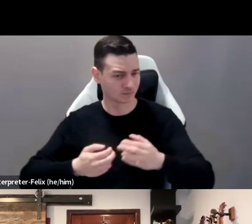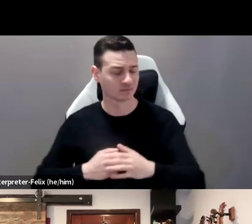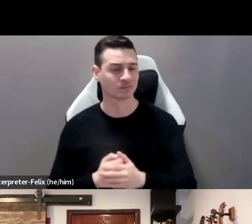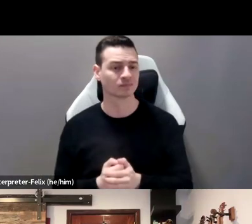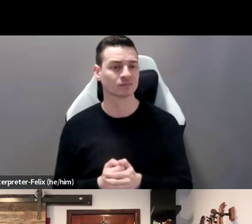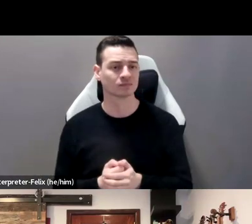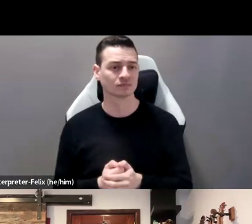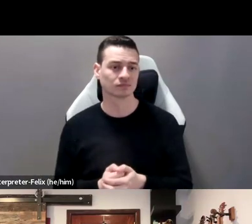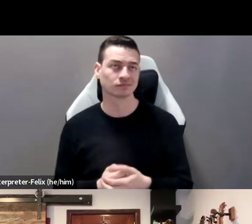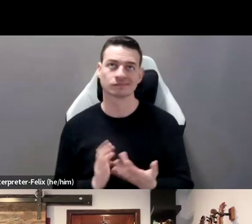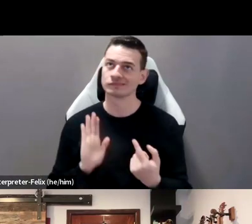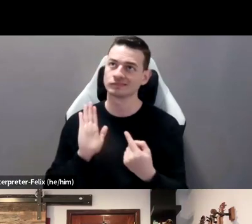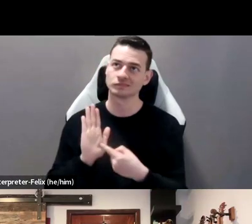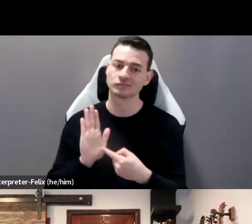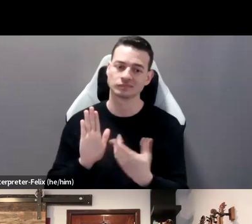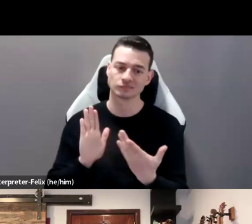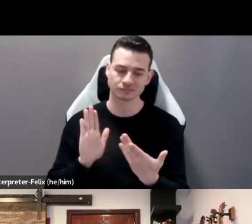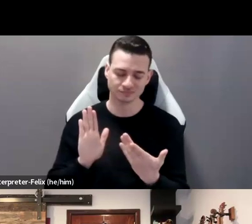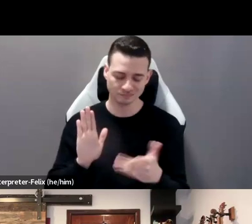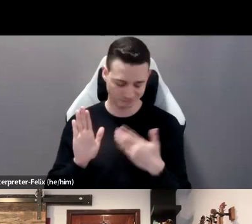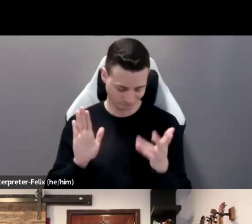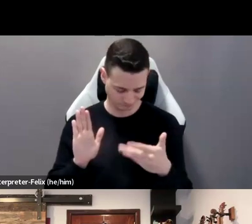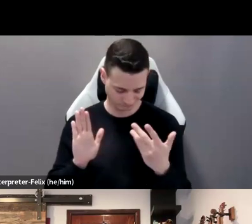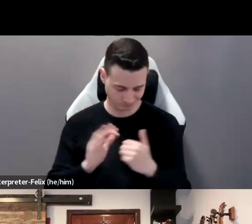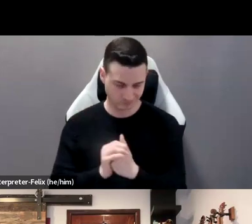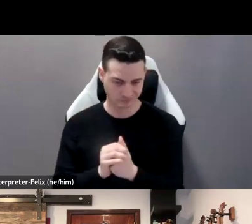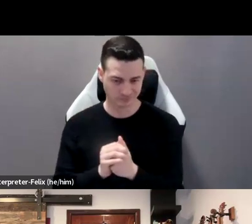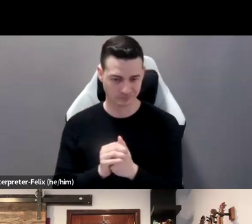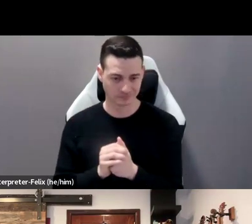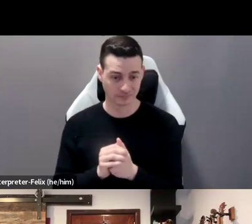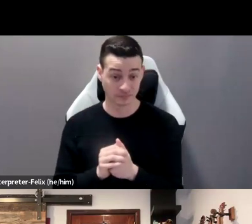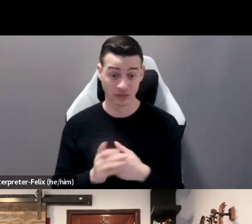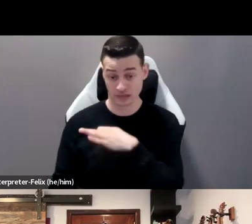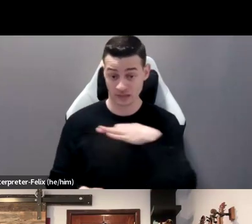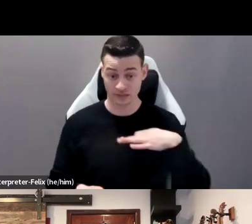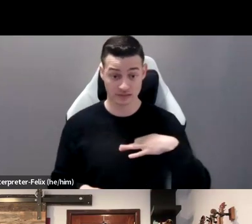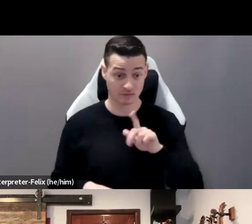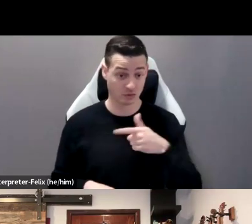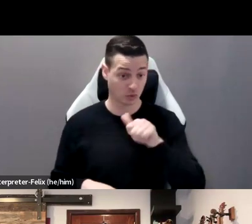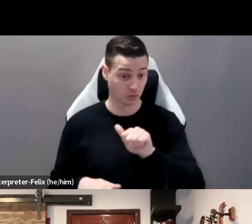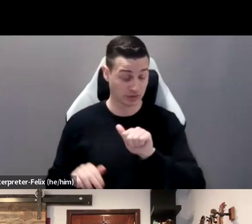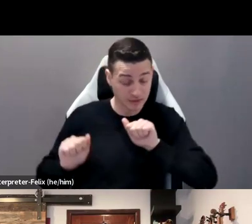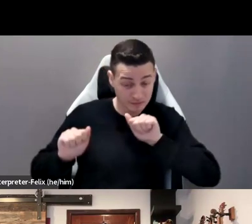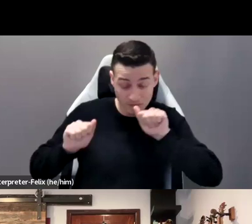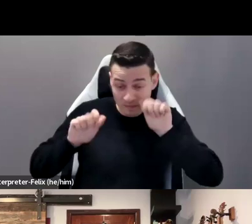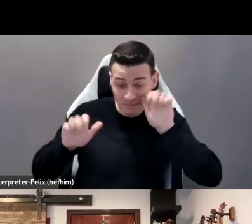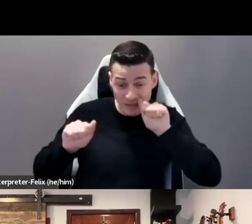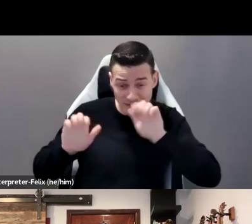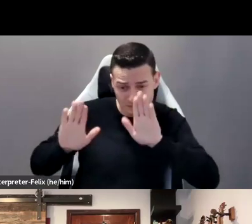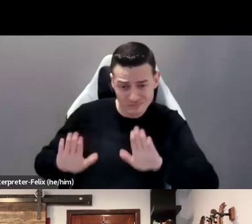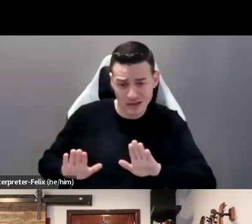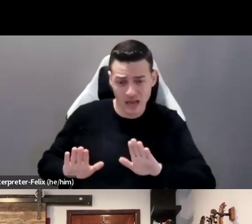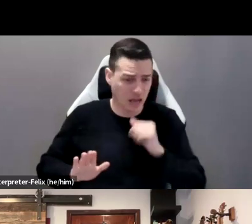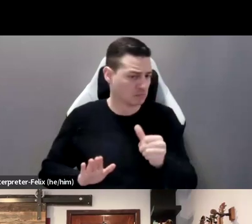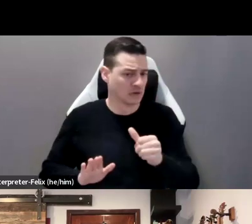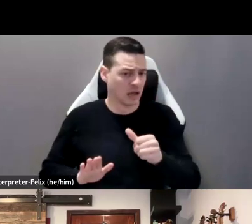Like the one, and the staff at LaGuardia are fantastic. I'm not, giving